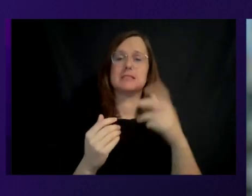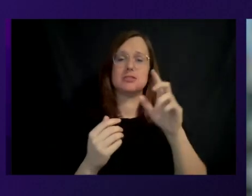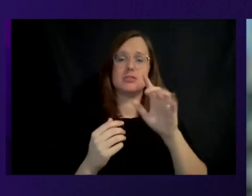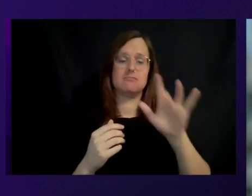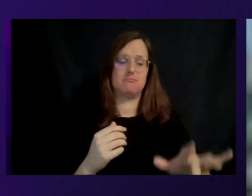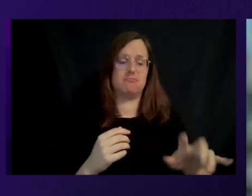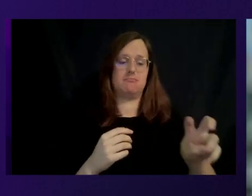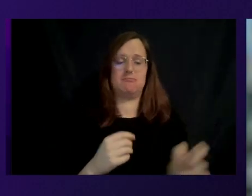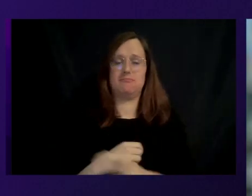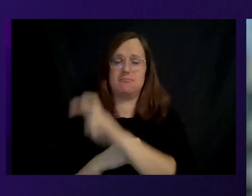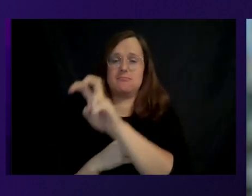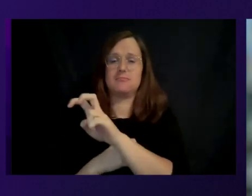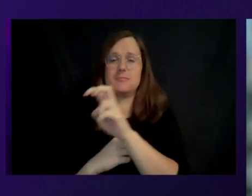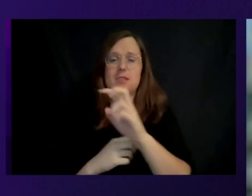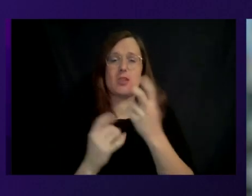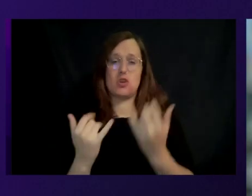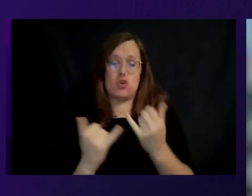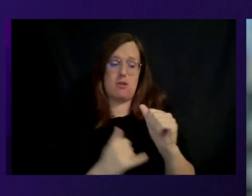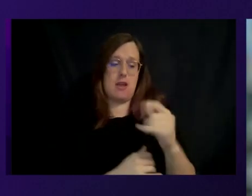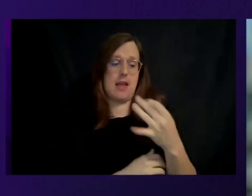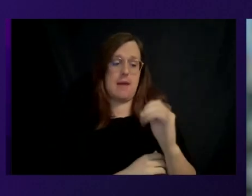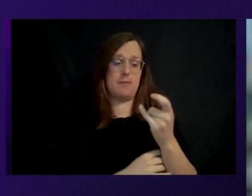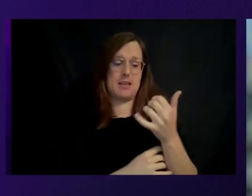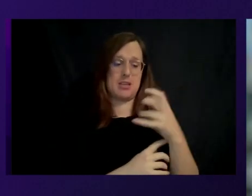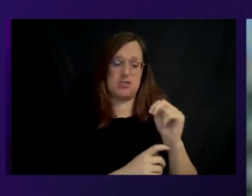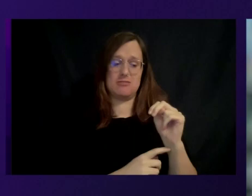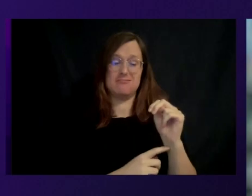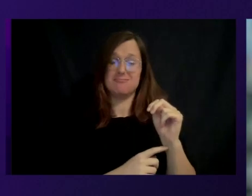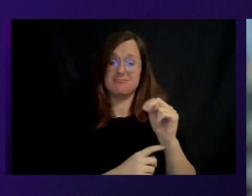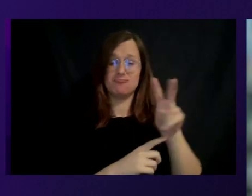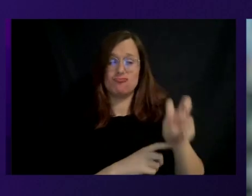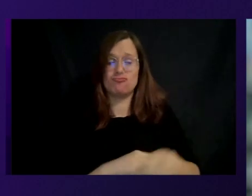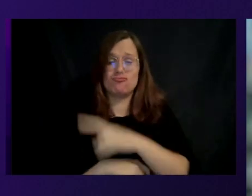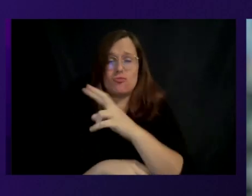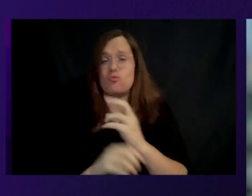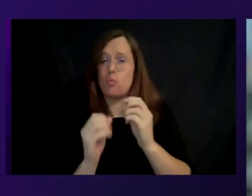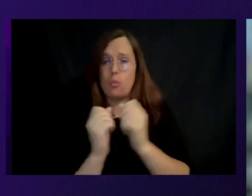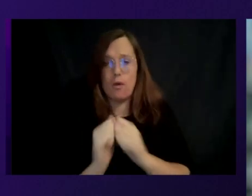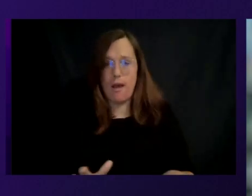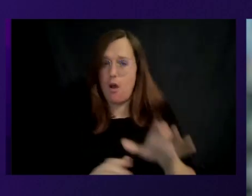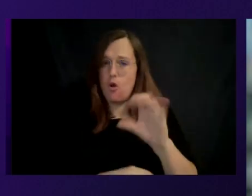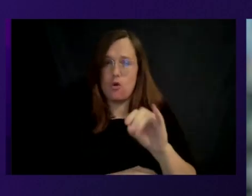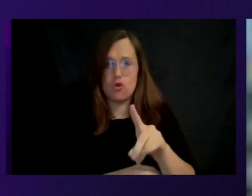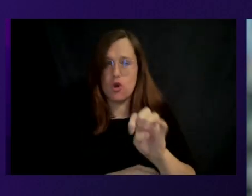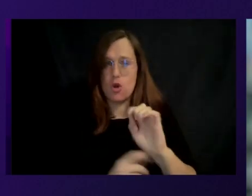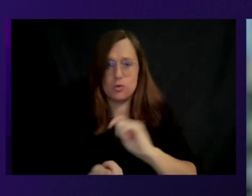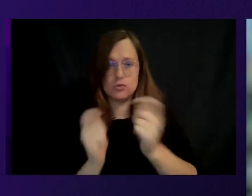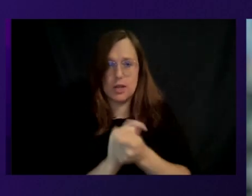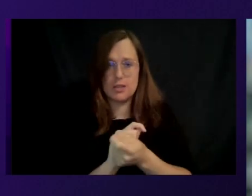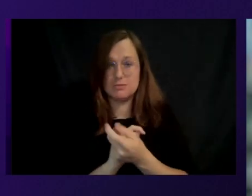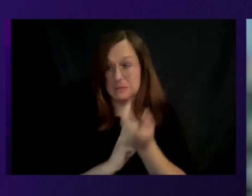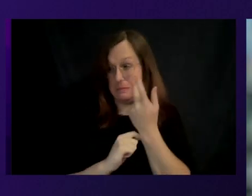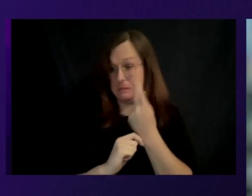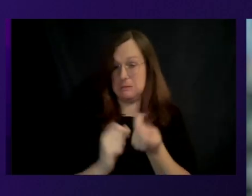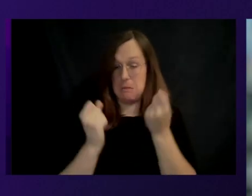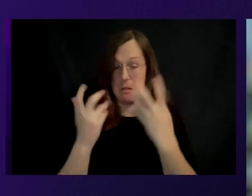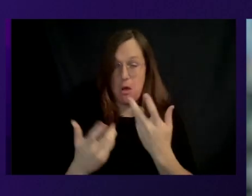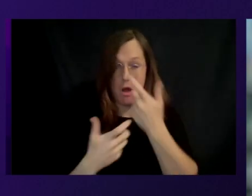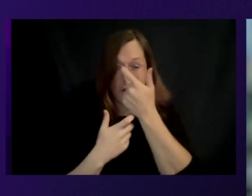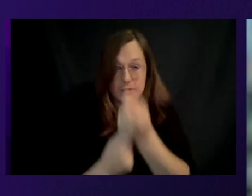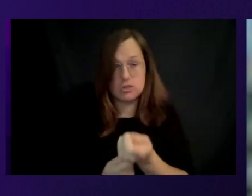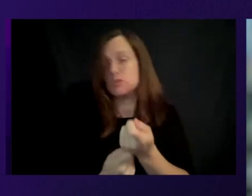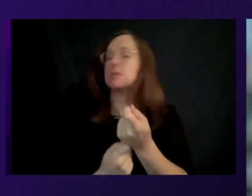existing applications without any need for code changes. We are continuing to see a lot of interest from customers in financial